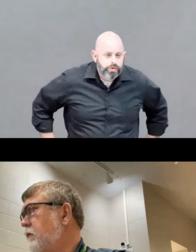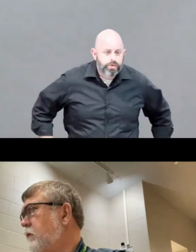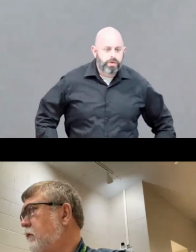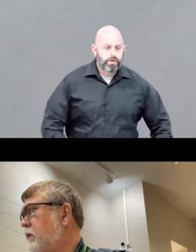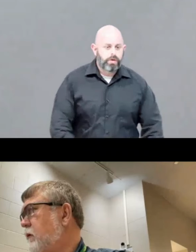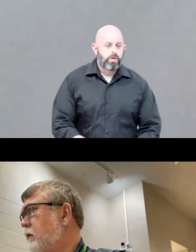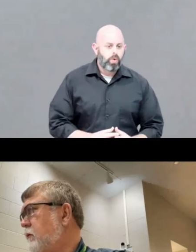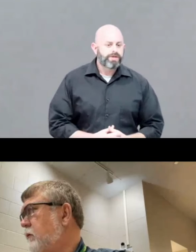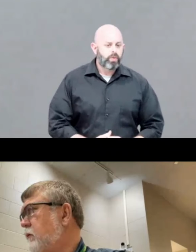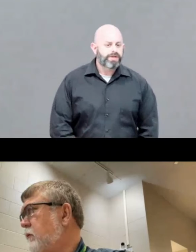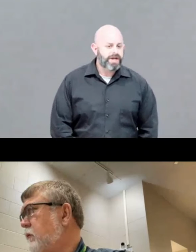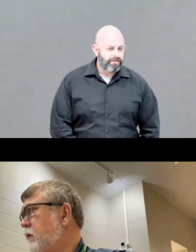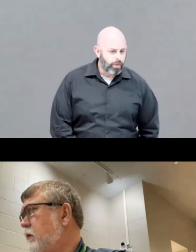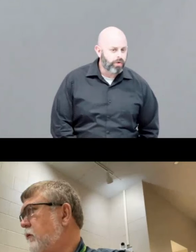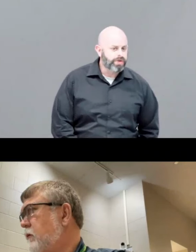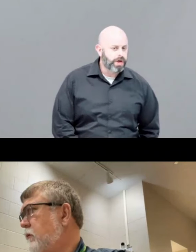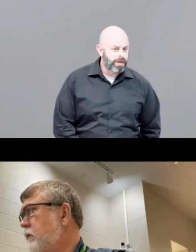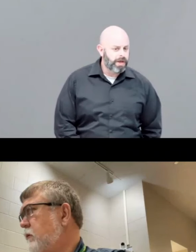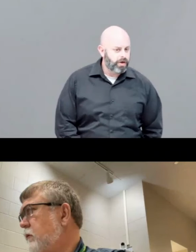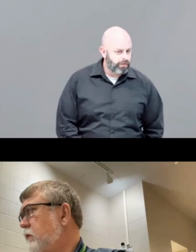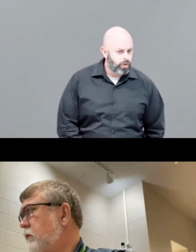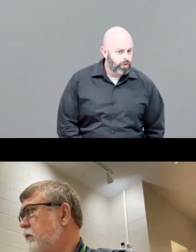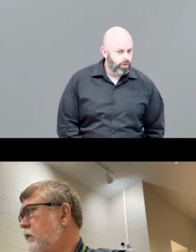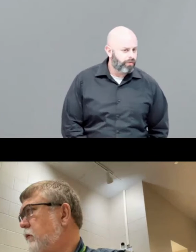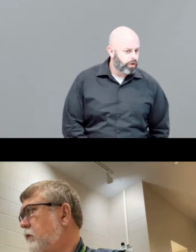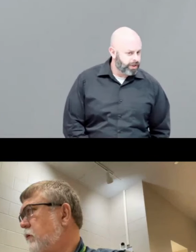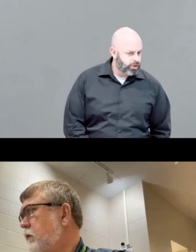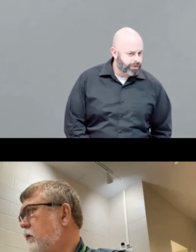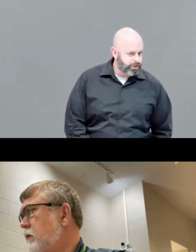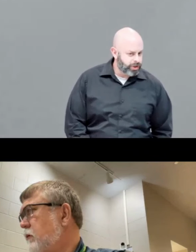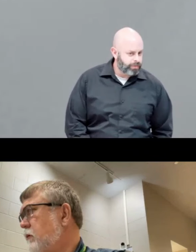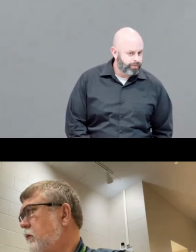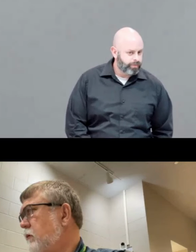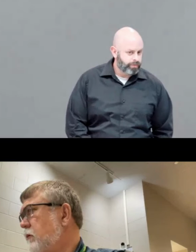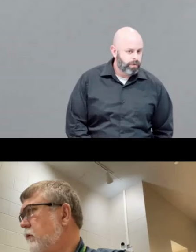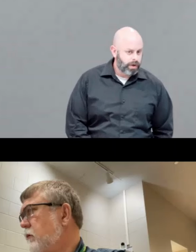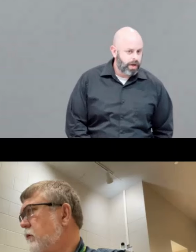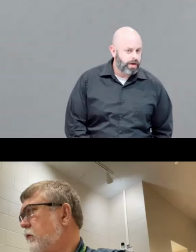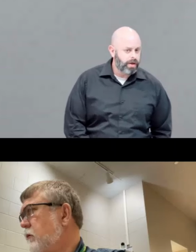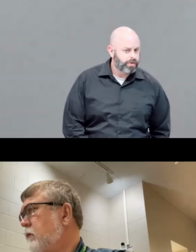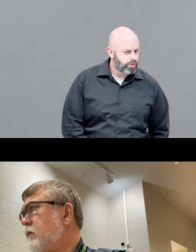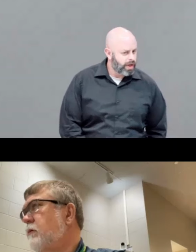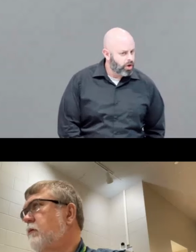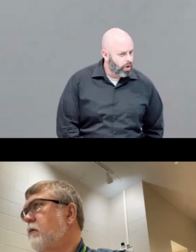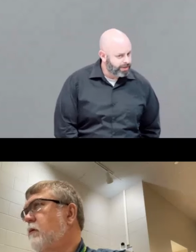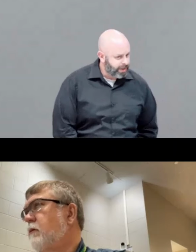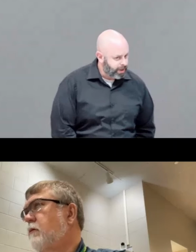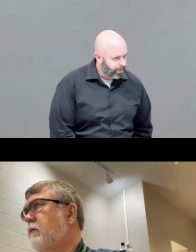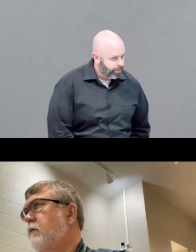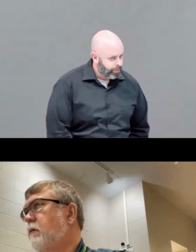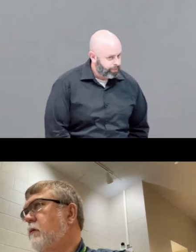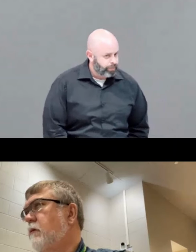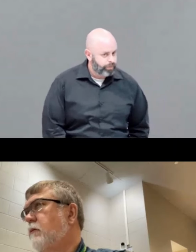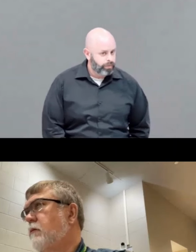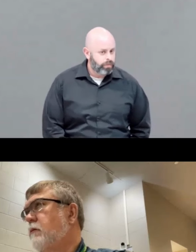So there's one staff tomorrow that's going to be interviewing, correct, for a teacher position? And do they know how to